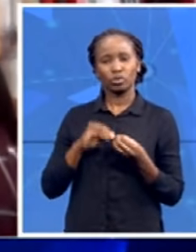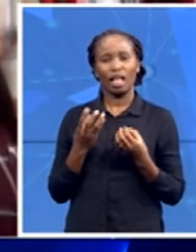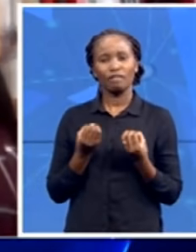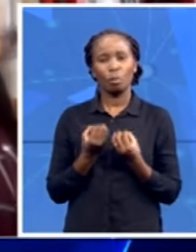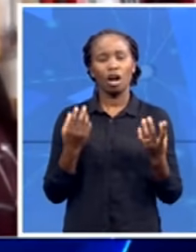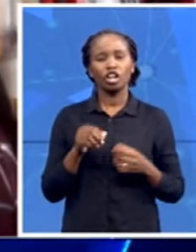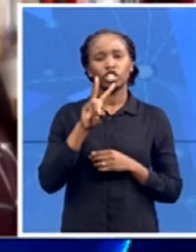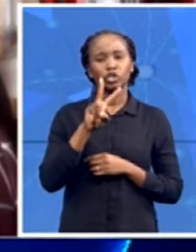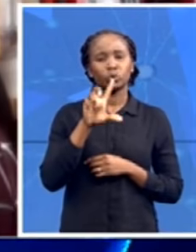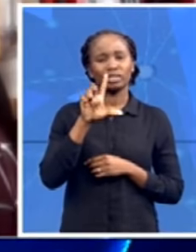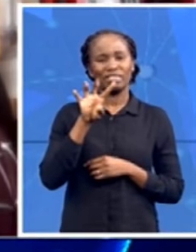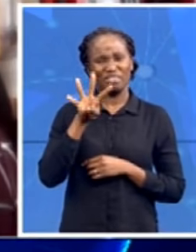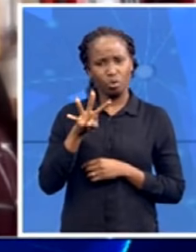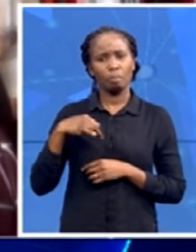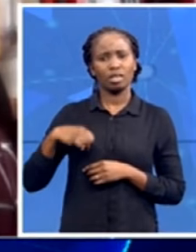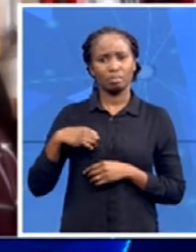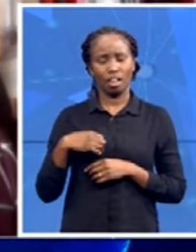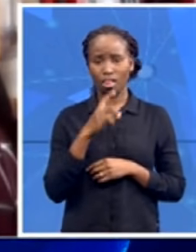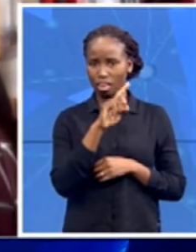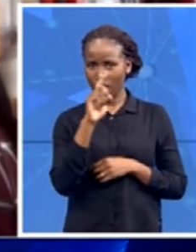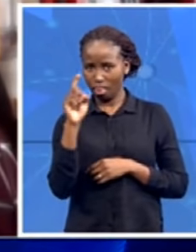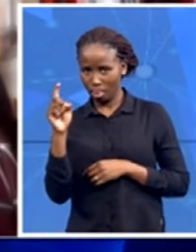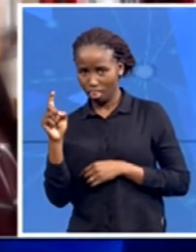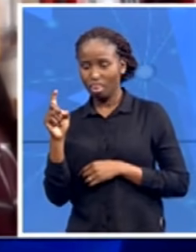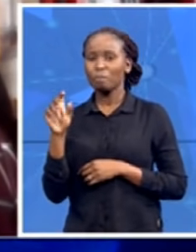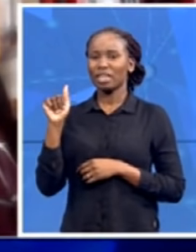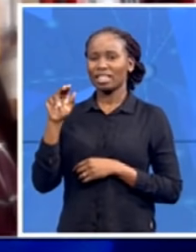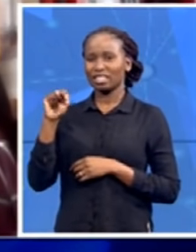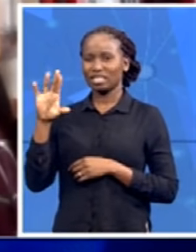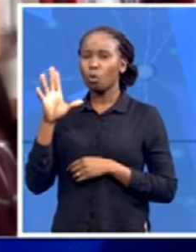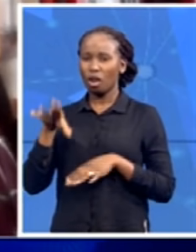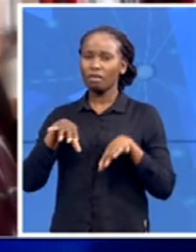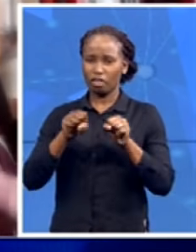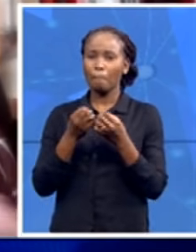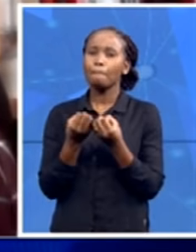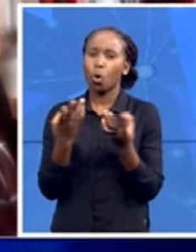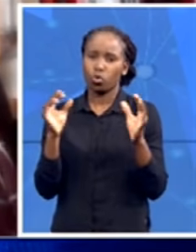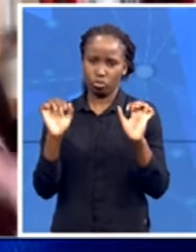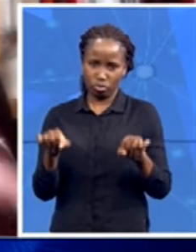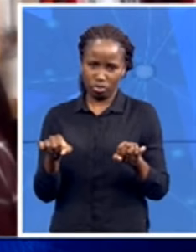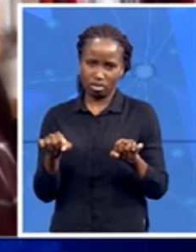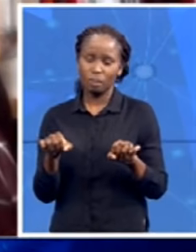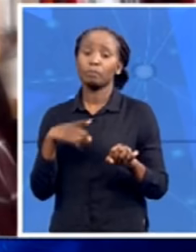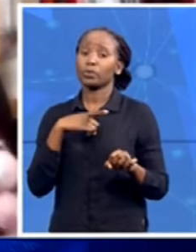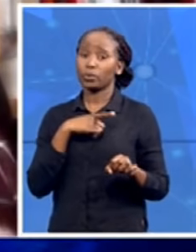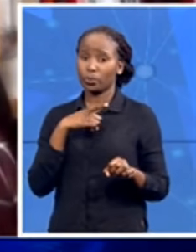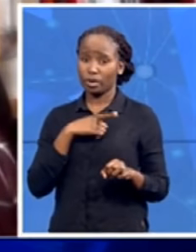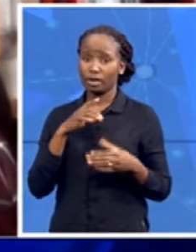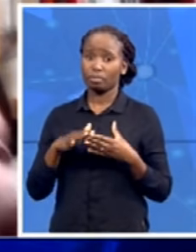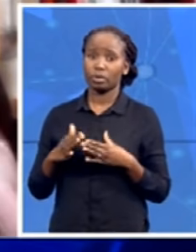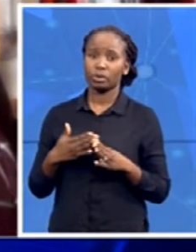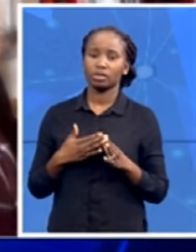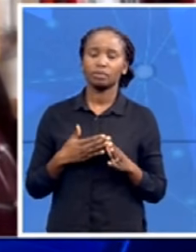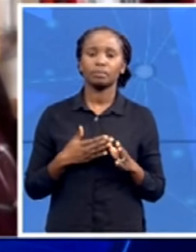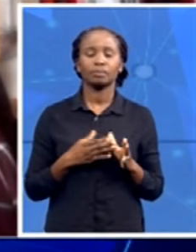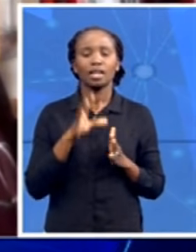think the ANC is going to get the majority of those ones because the electoral base of the ANC